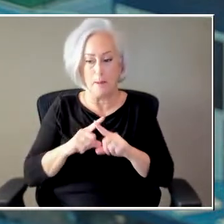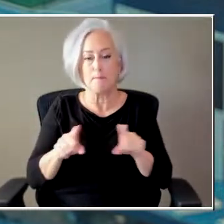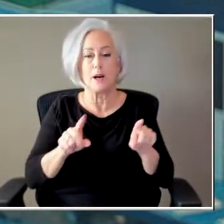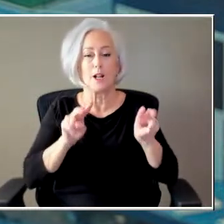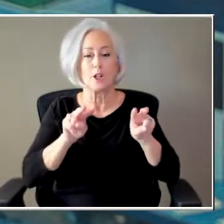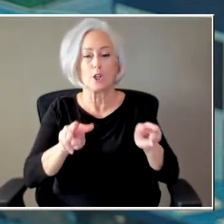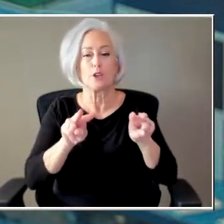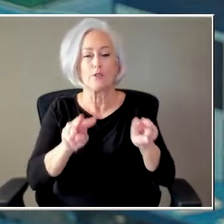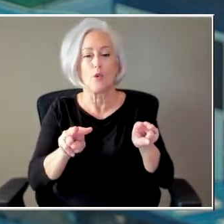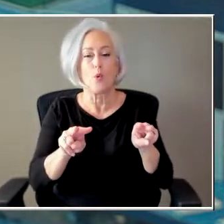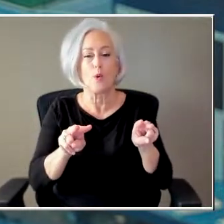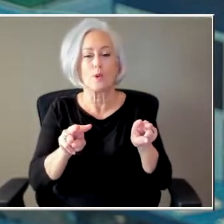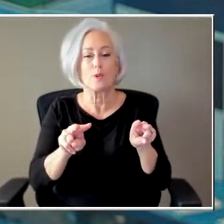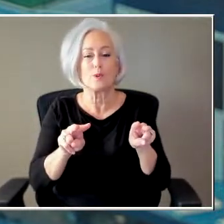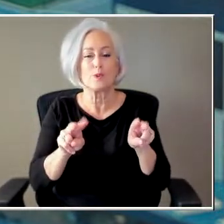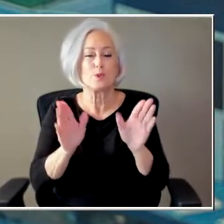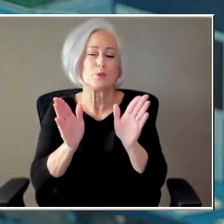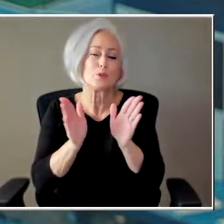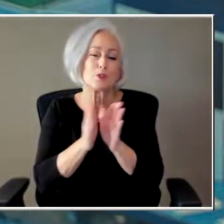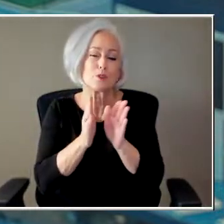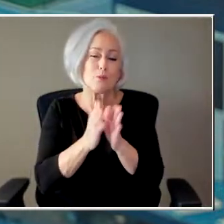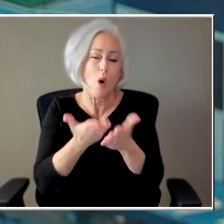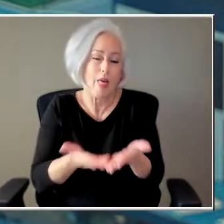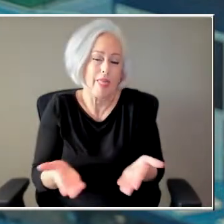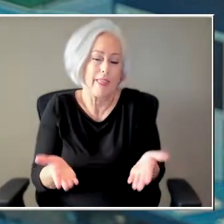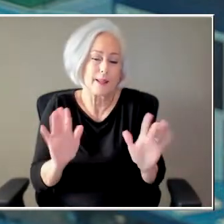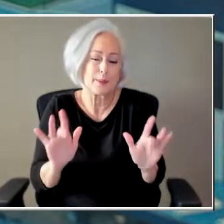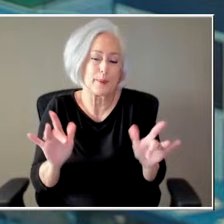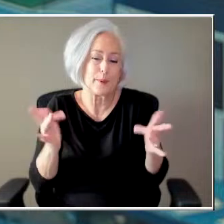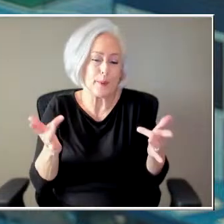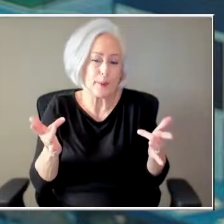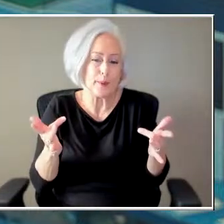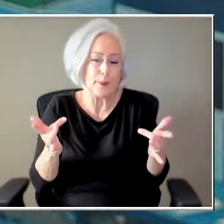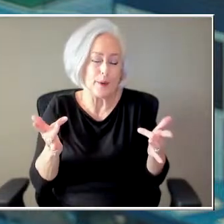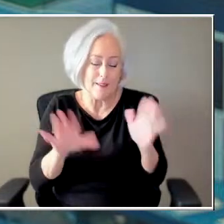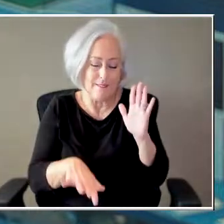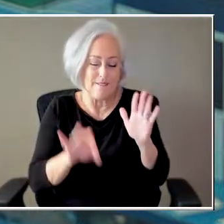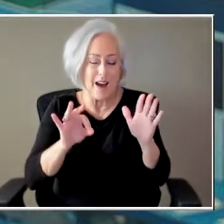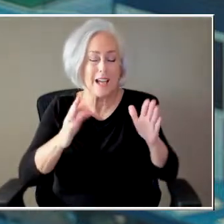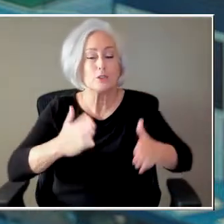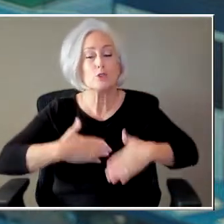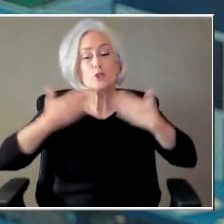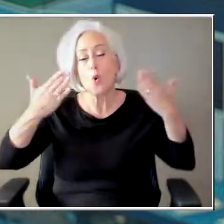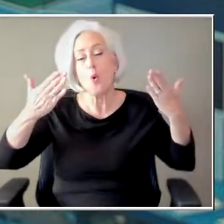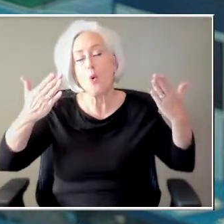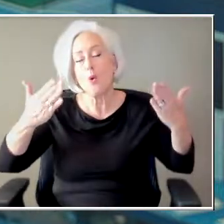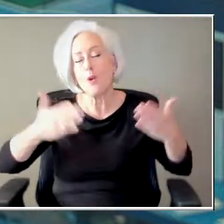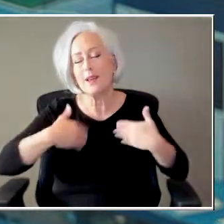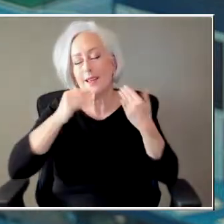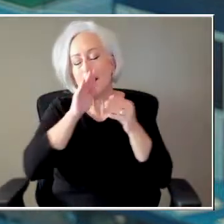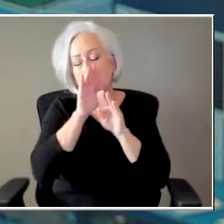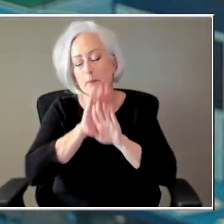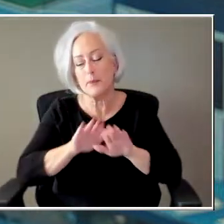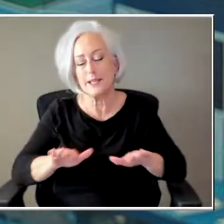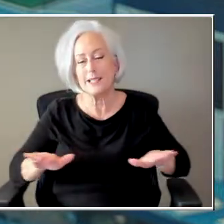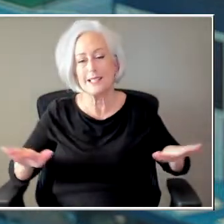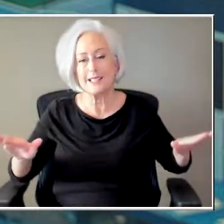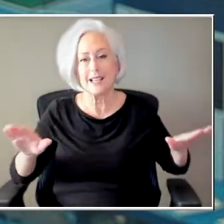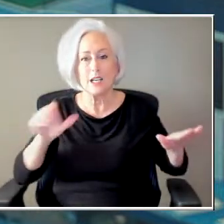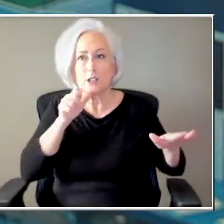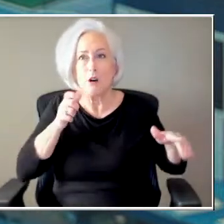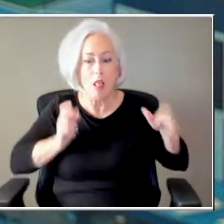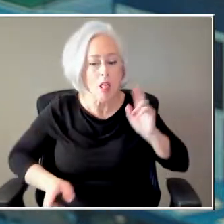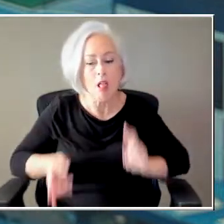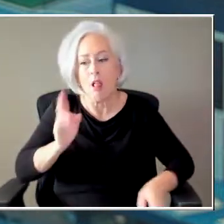things and, just find joy and peace in that and not rush into the future. Don't have